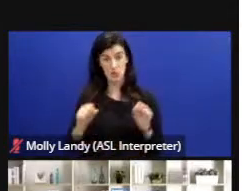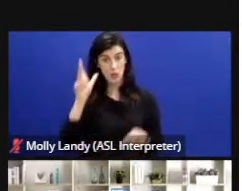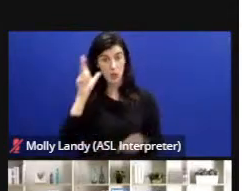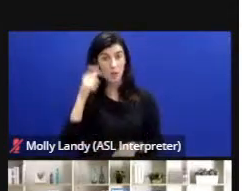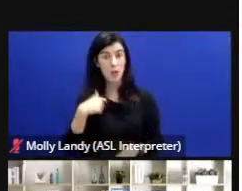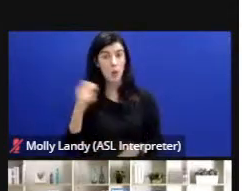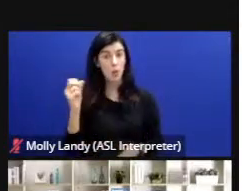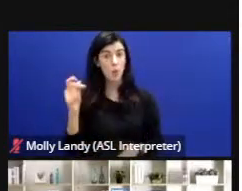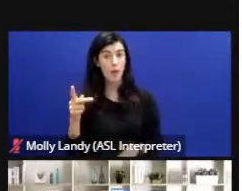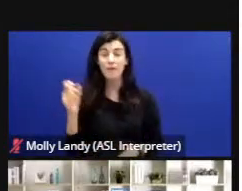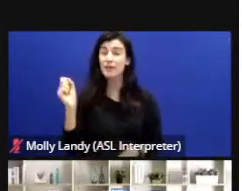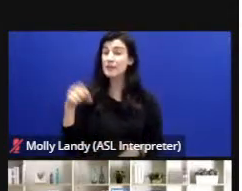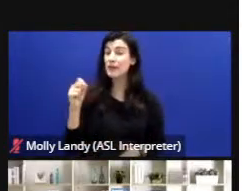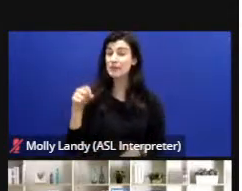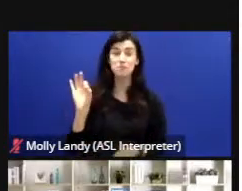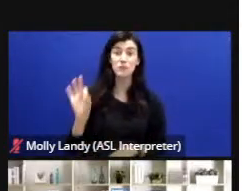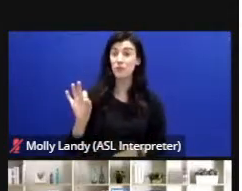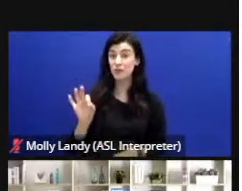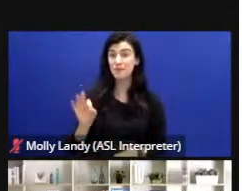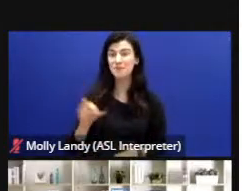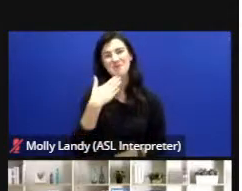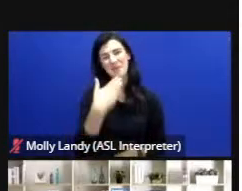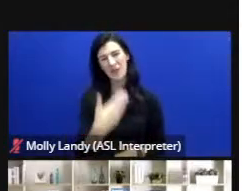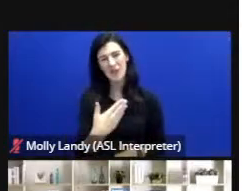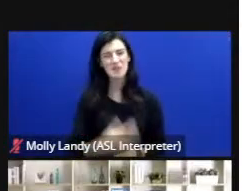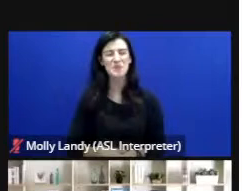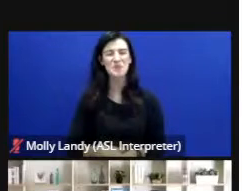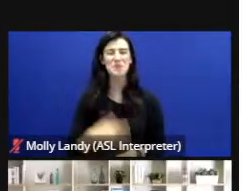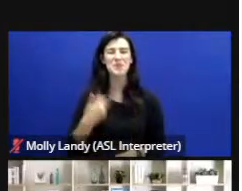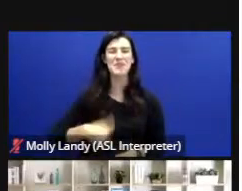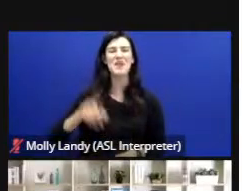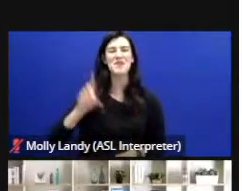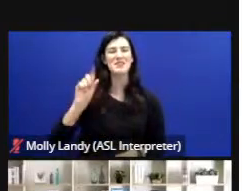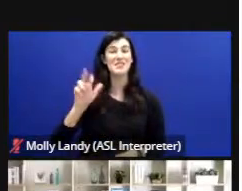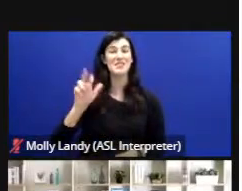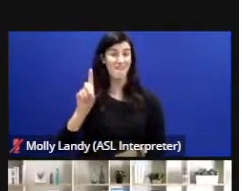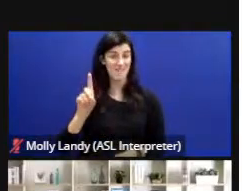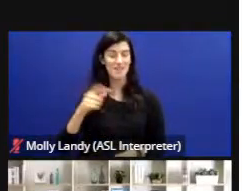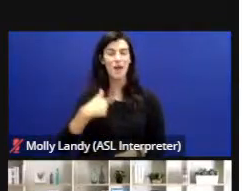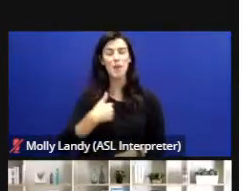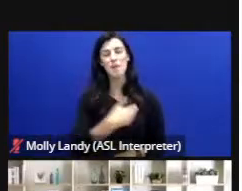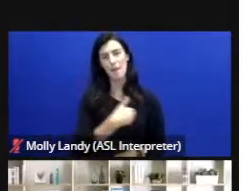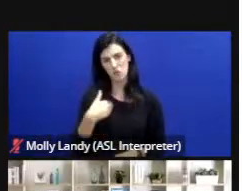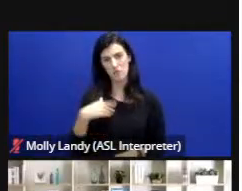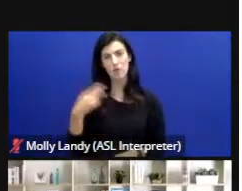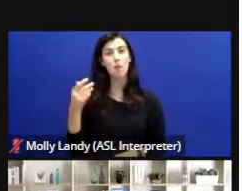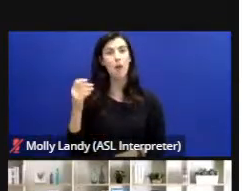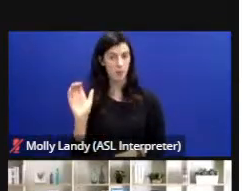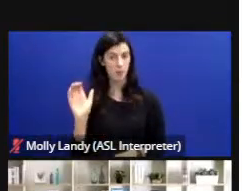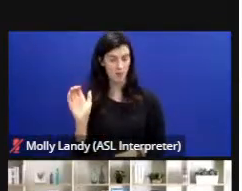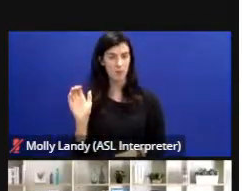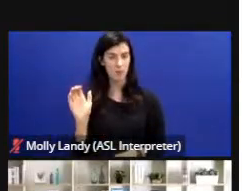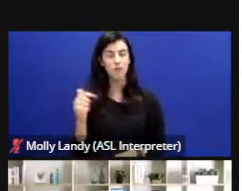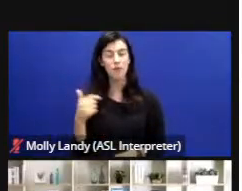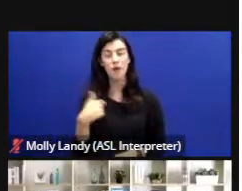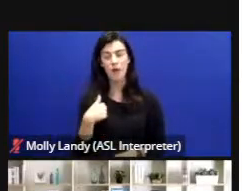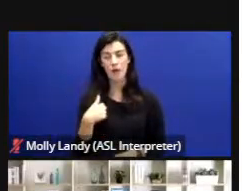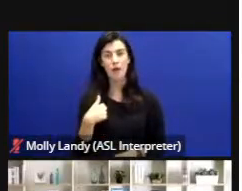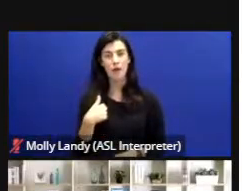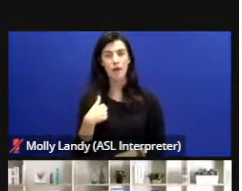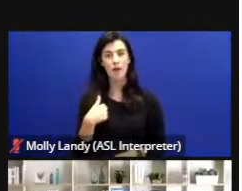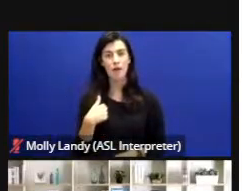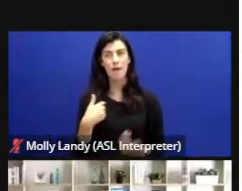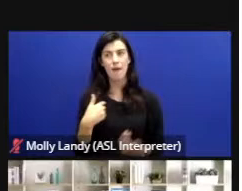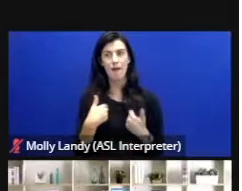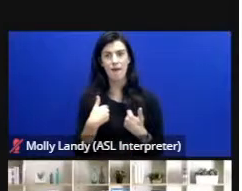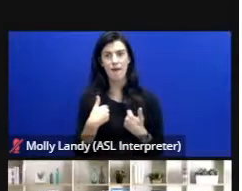okay? Yes, perfectly. Okay, thank you. My name is David. I am a member of the public. I have myself